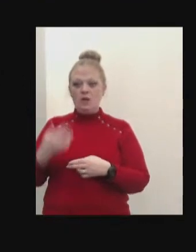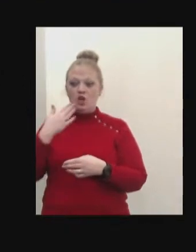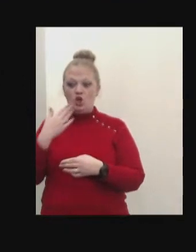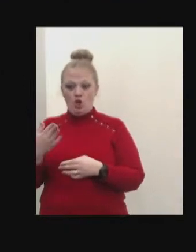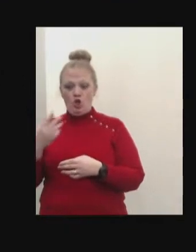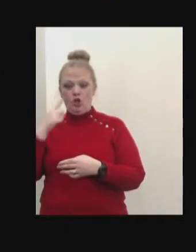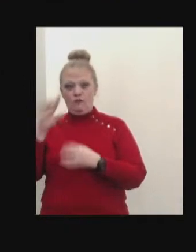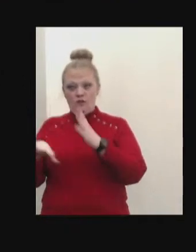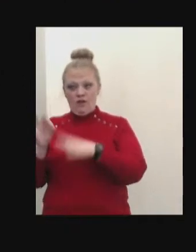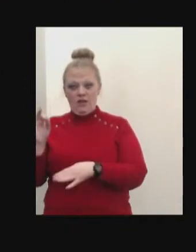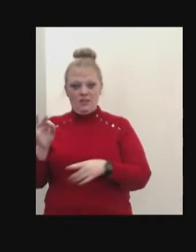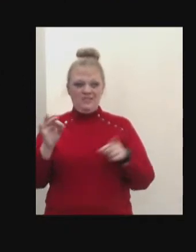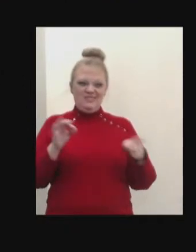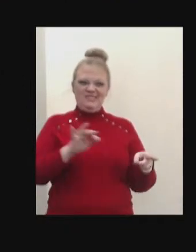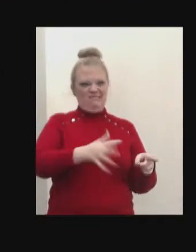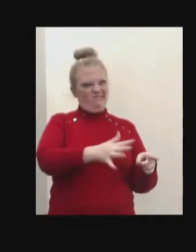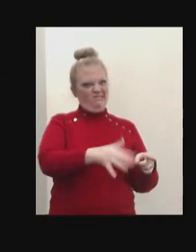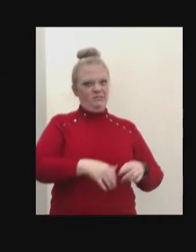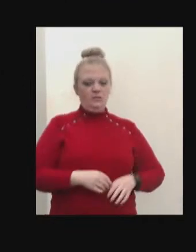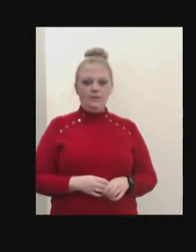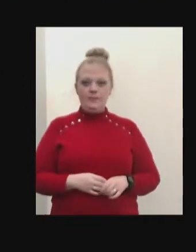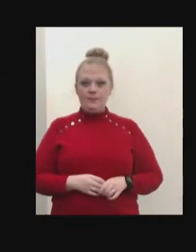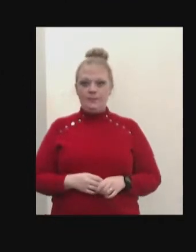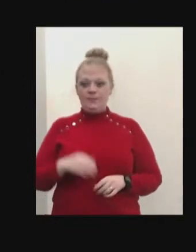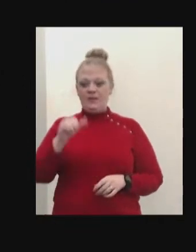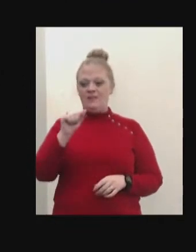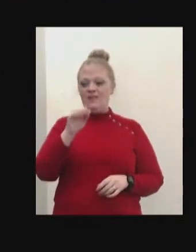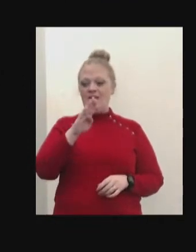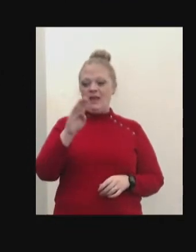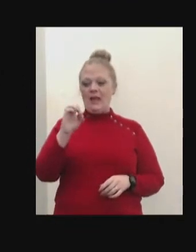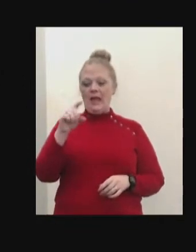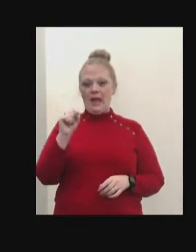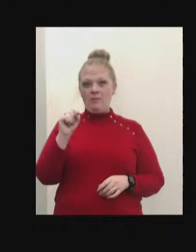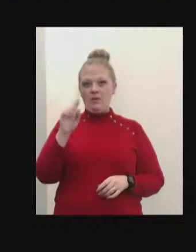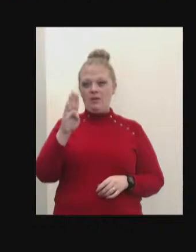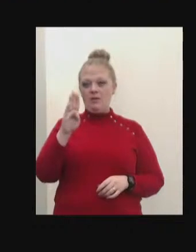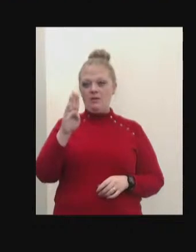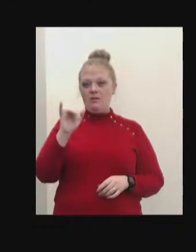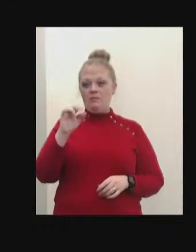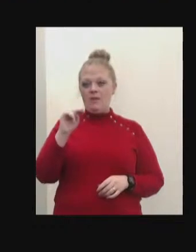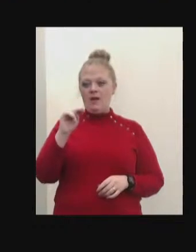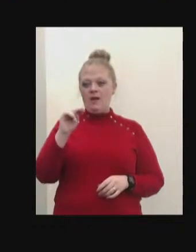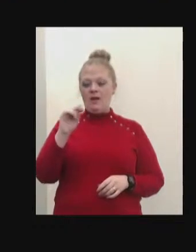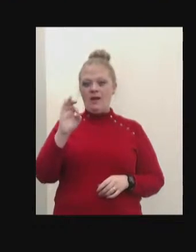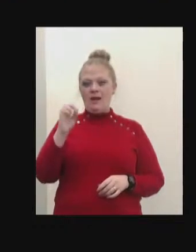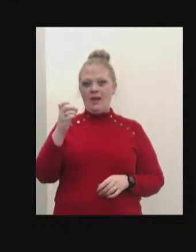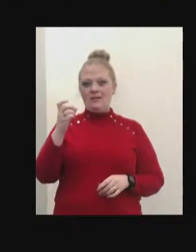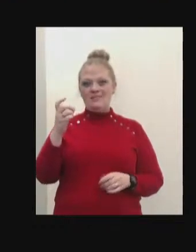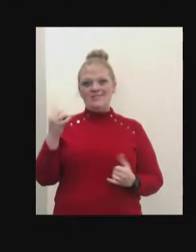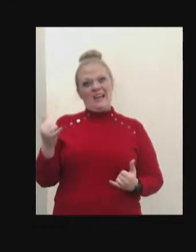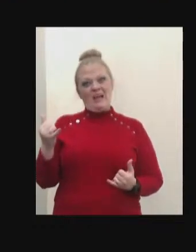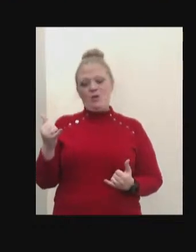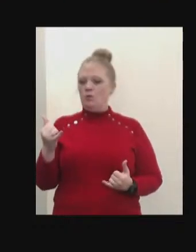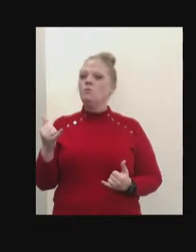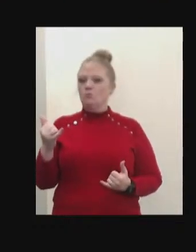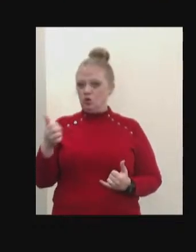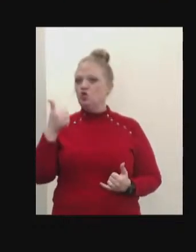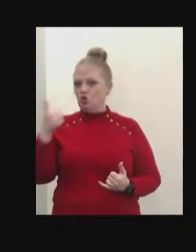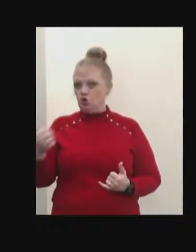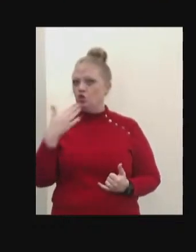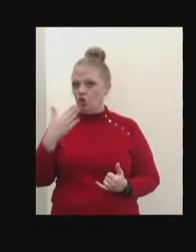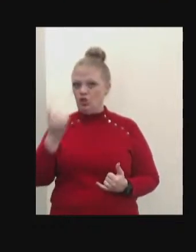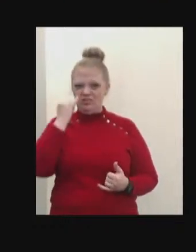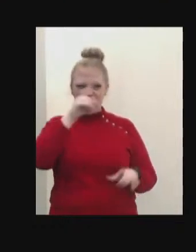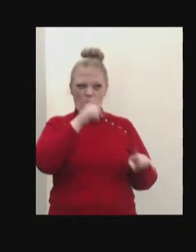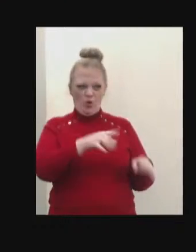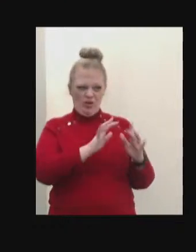good. If you get the Abbott Binax now, it's a good one. But if you don't get one, if you ordered one on the internet, never